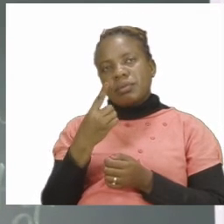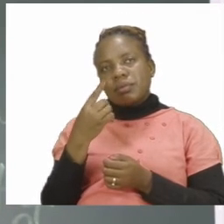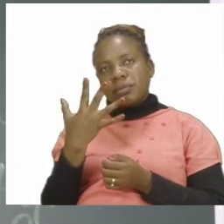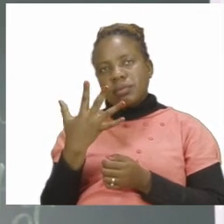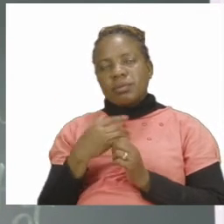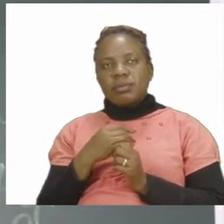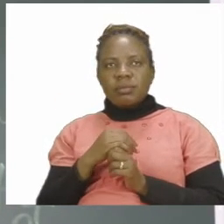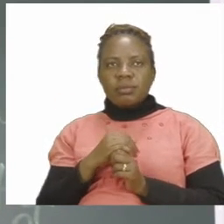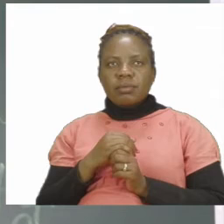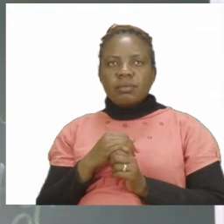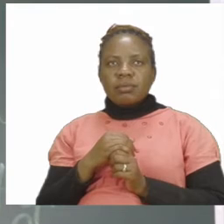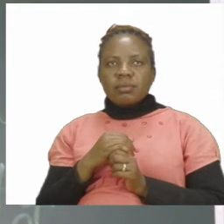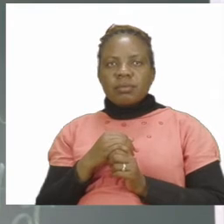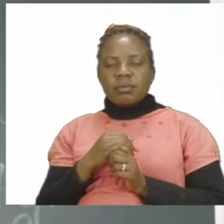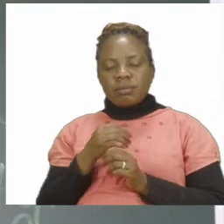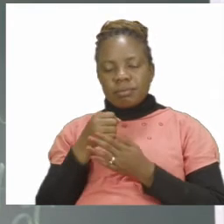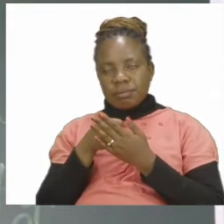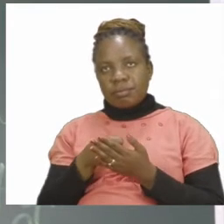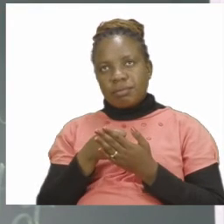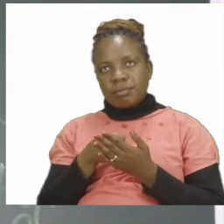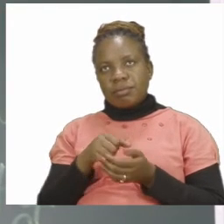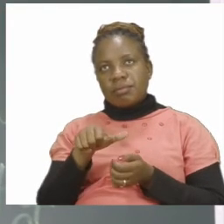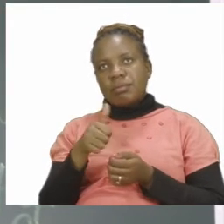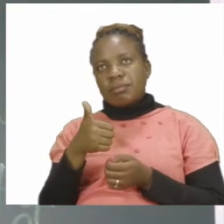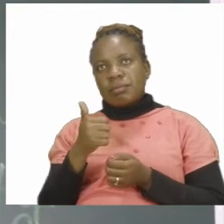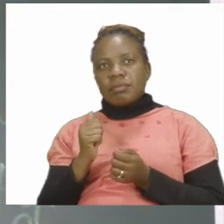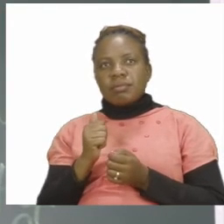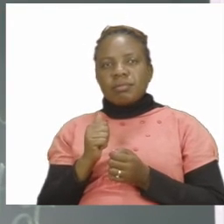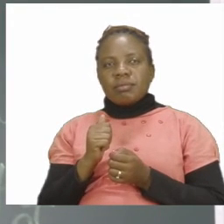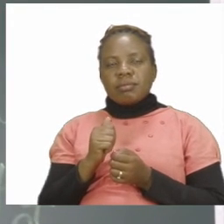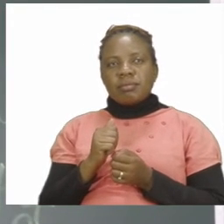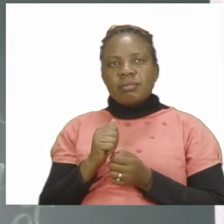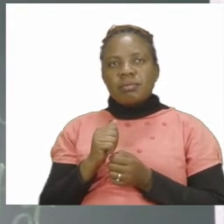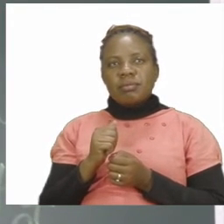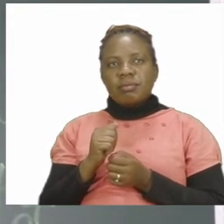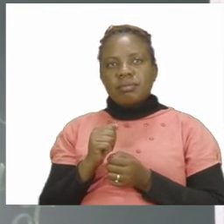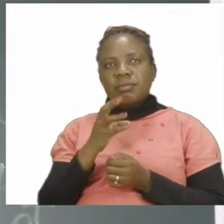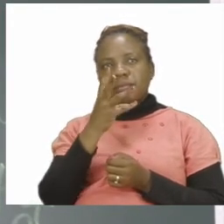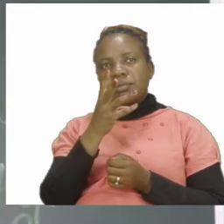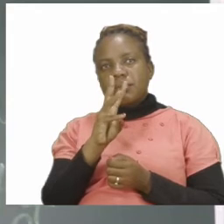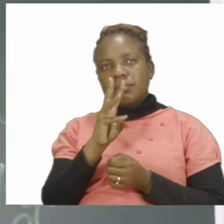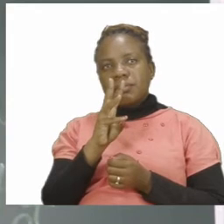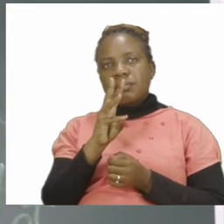215. Let's try another one. The next number is the number